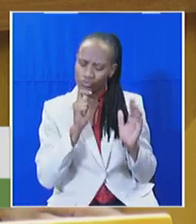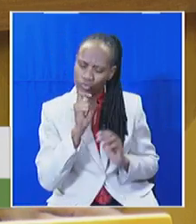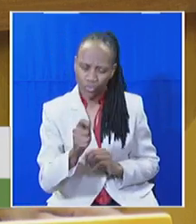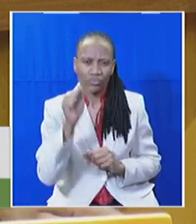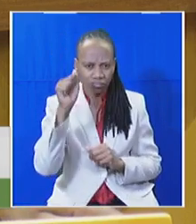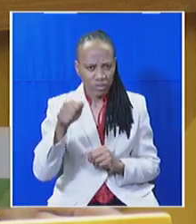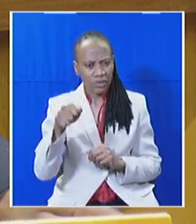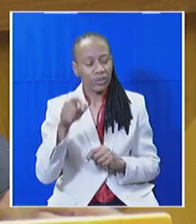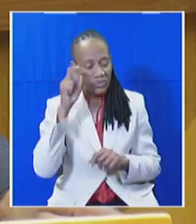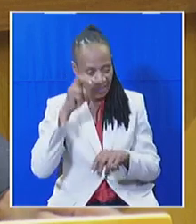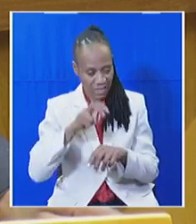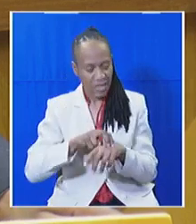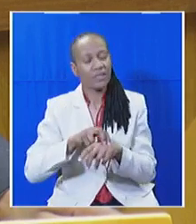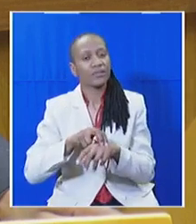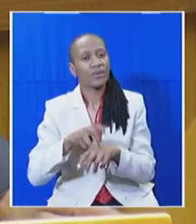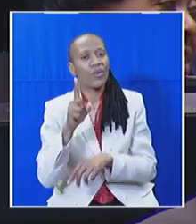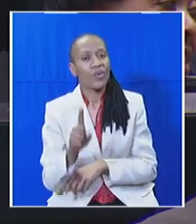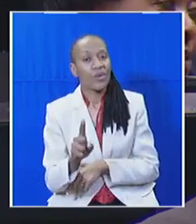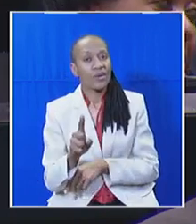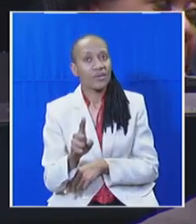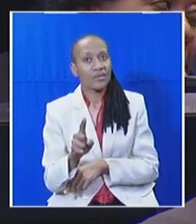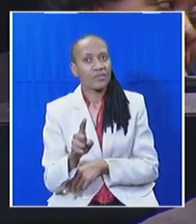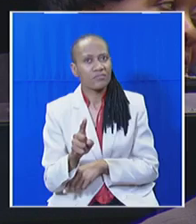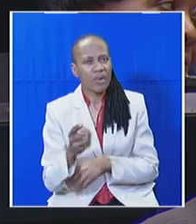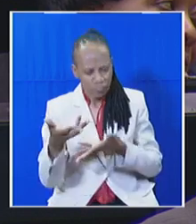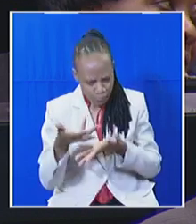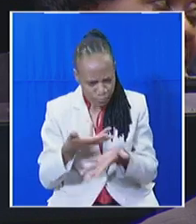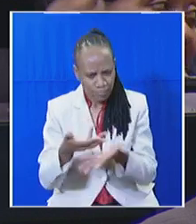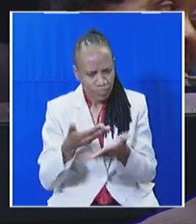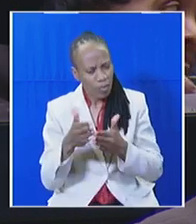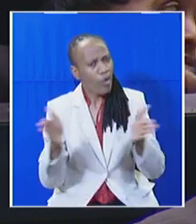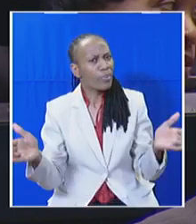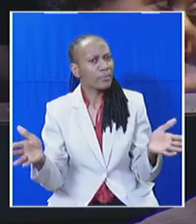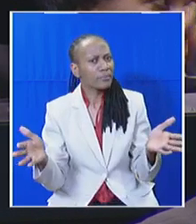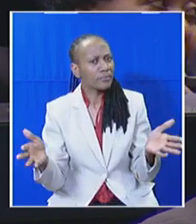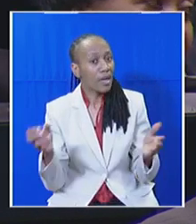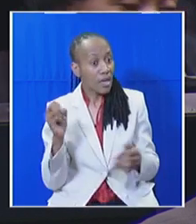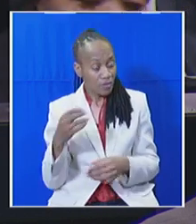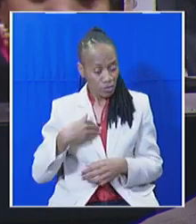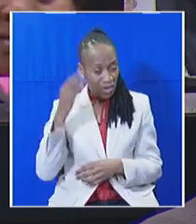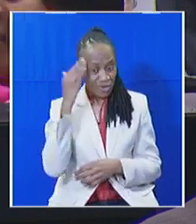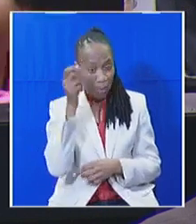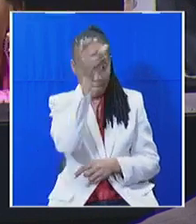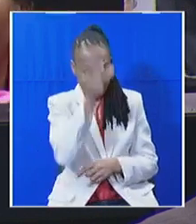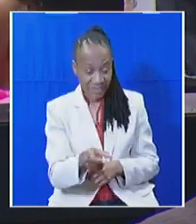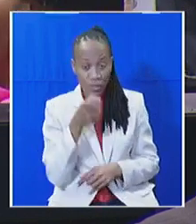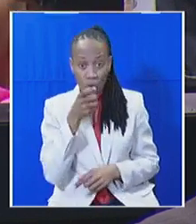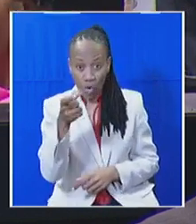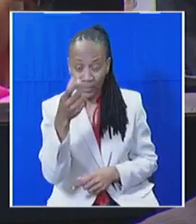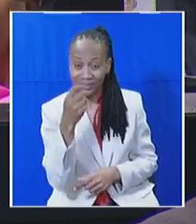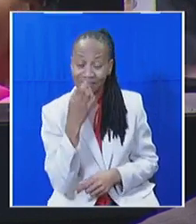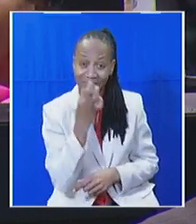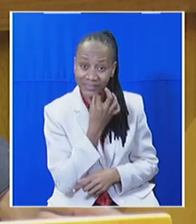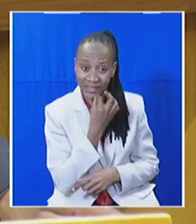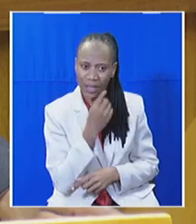to bring the matter on the table to discuss. And if we know who did so, to say to them that